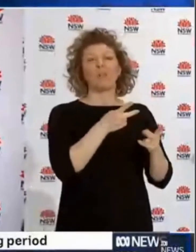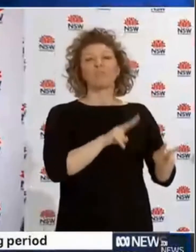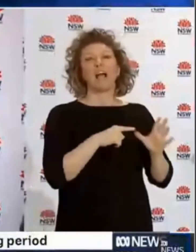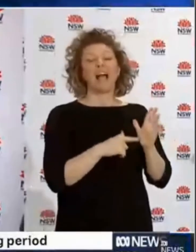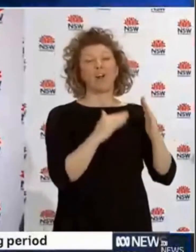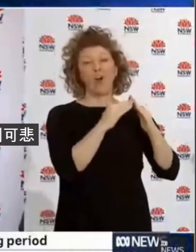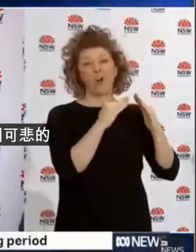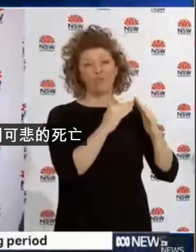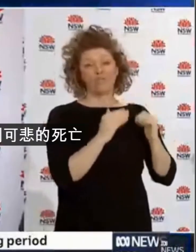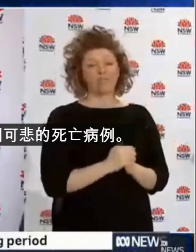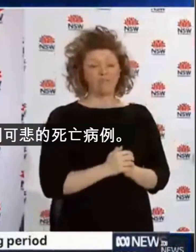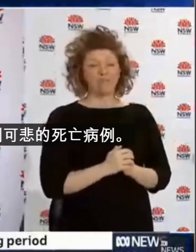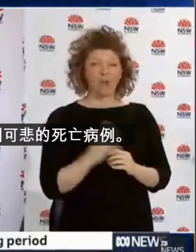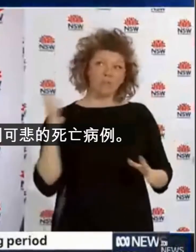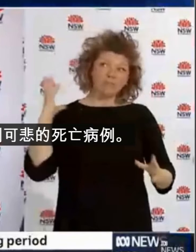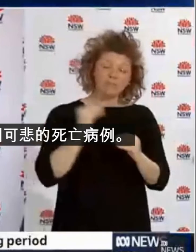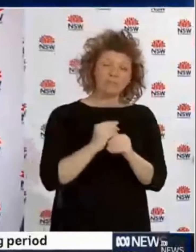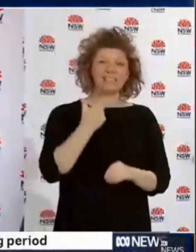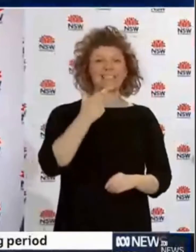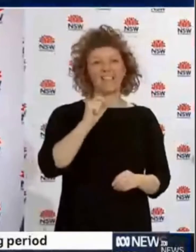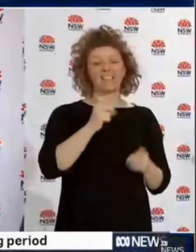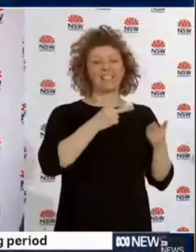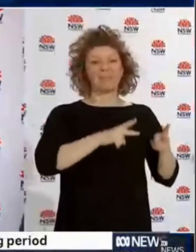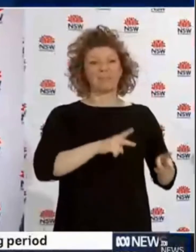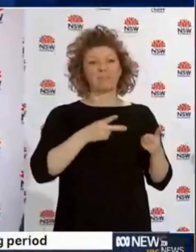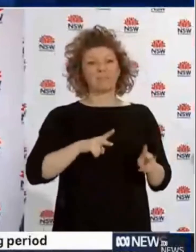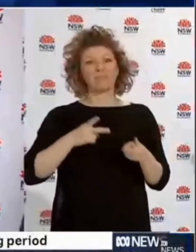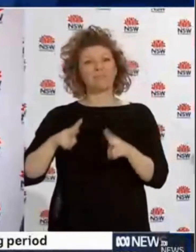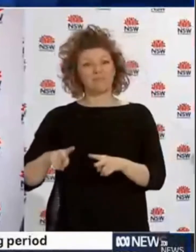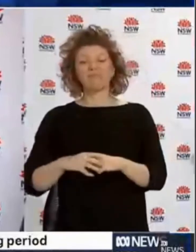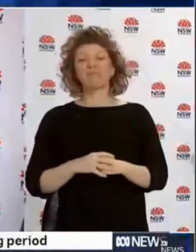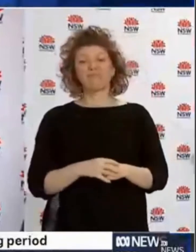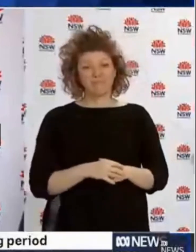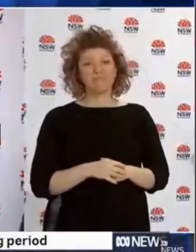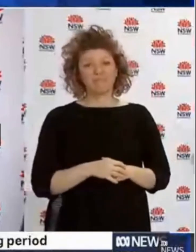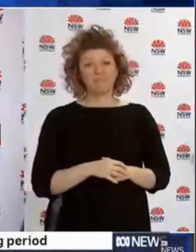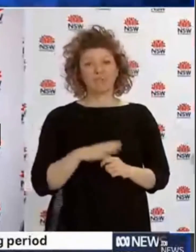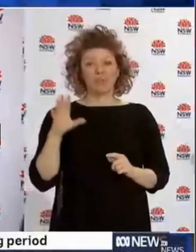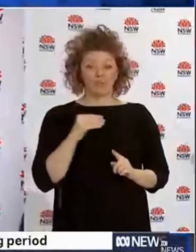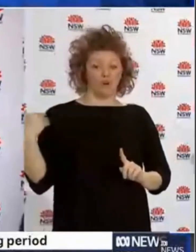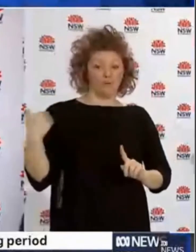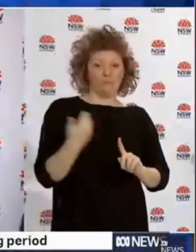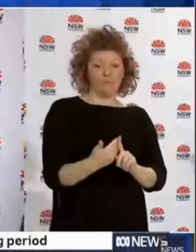is the 70th death, sadly, in New South Wales related to COVID-19 and the 14th in the current